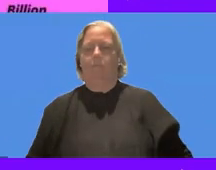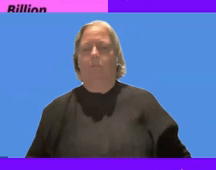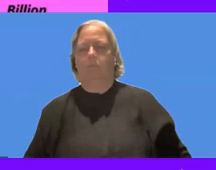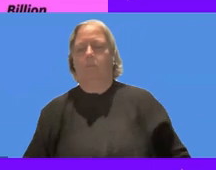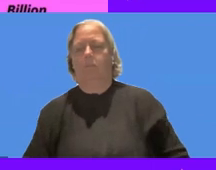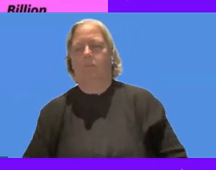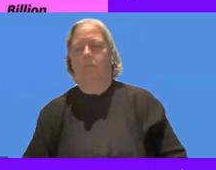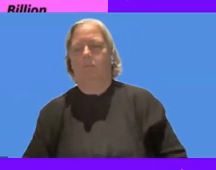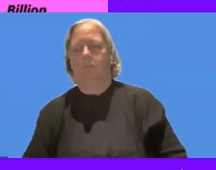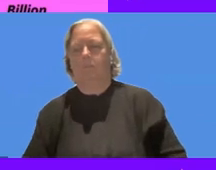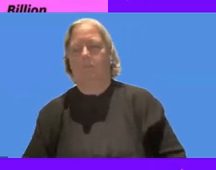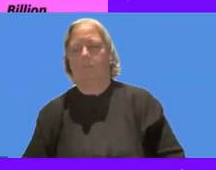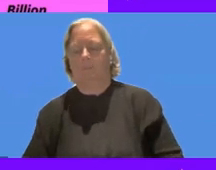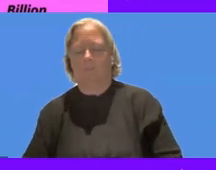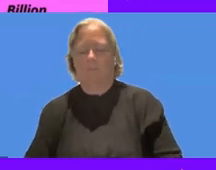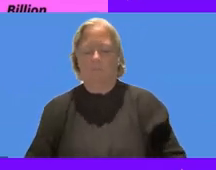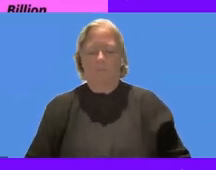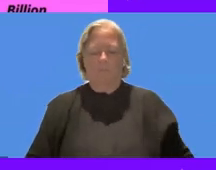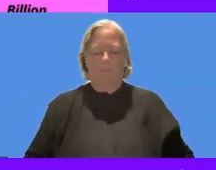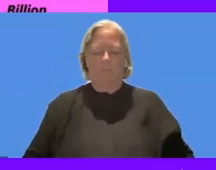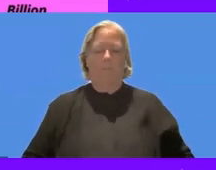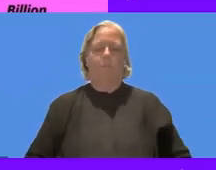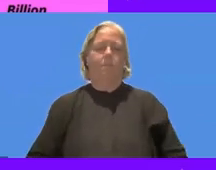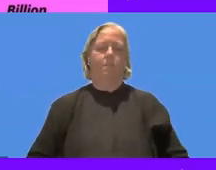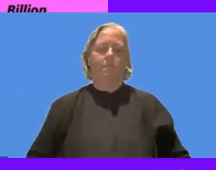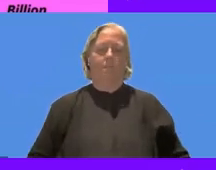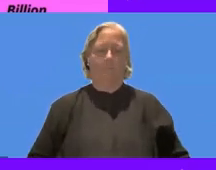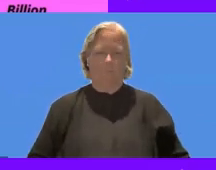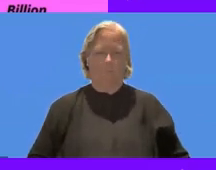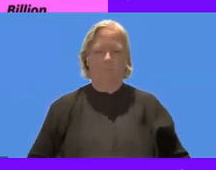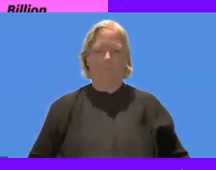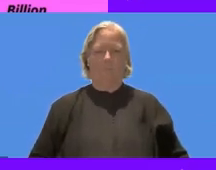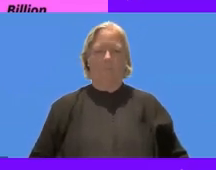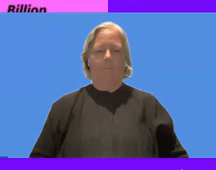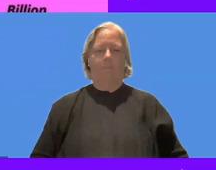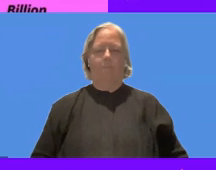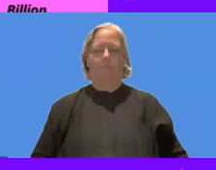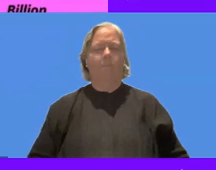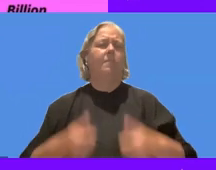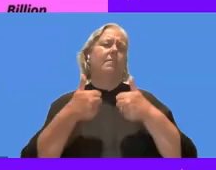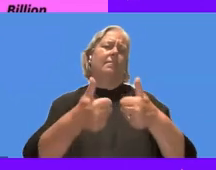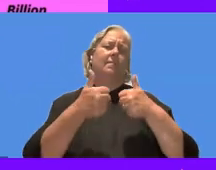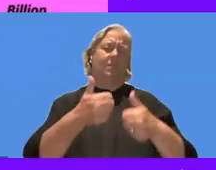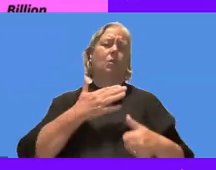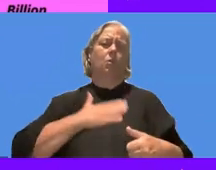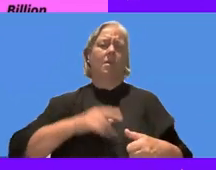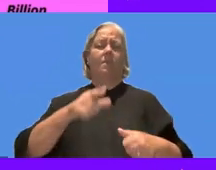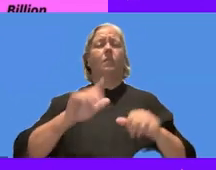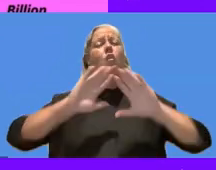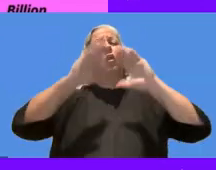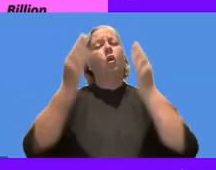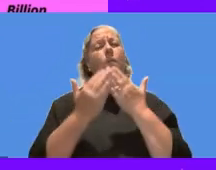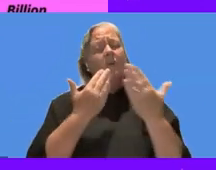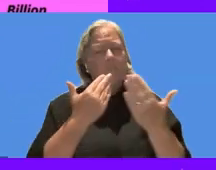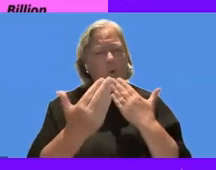Great, thank you so much. I think those are really great insights into the way that we can make the Global Forum of Adolescents work for us